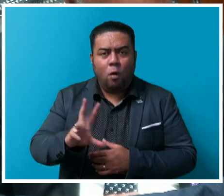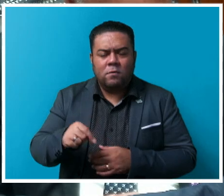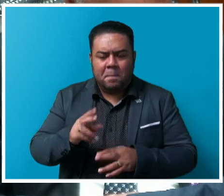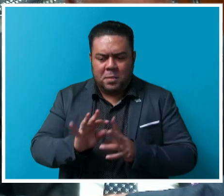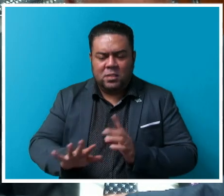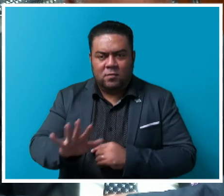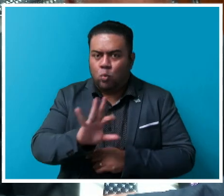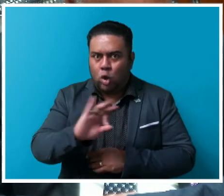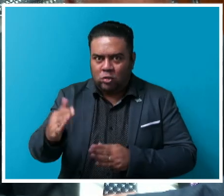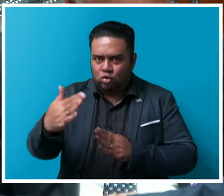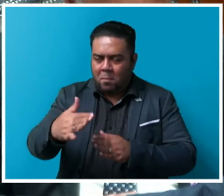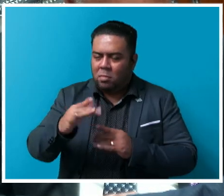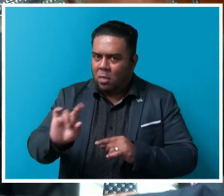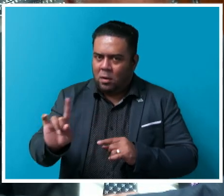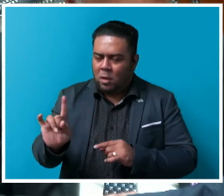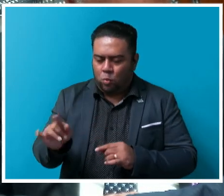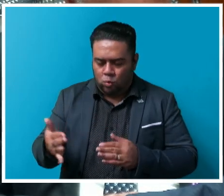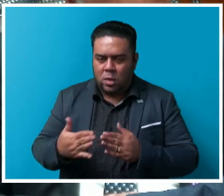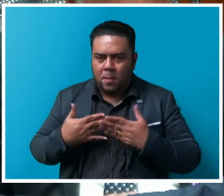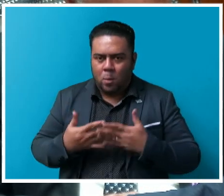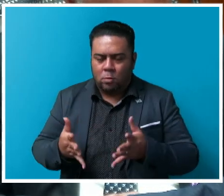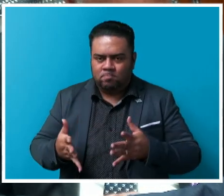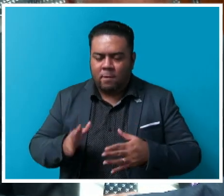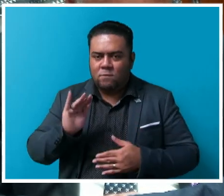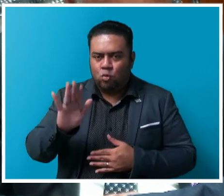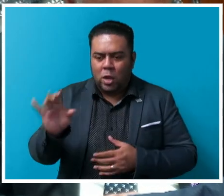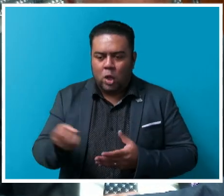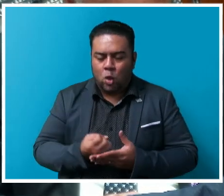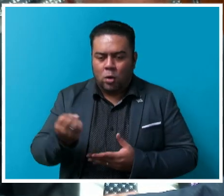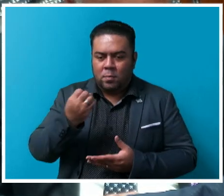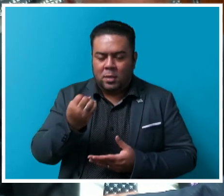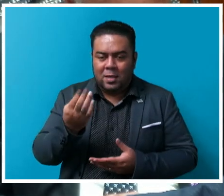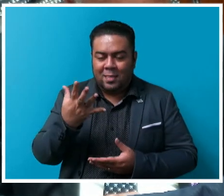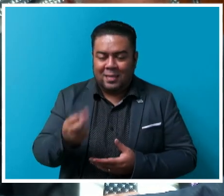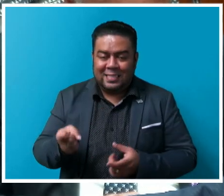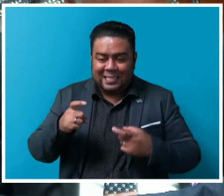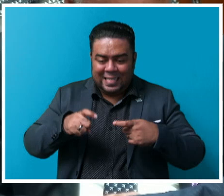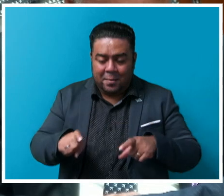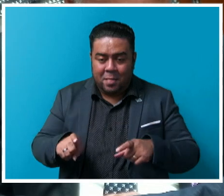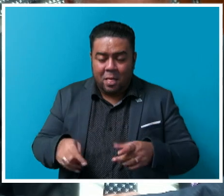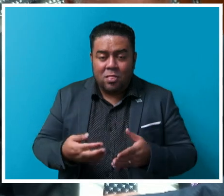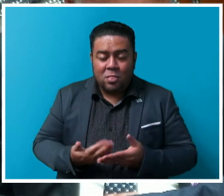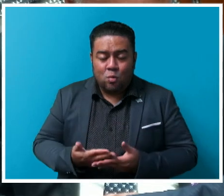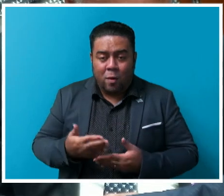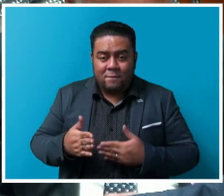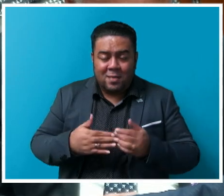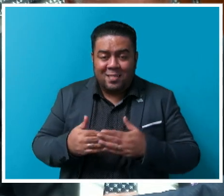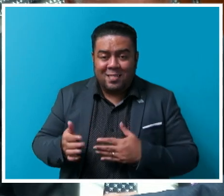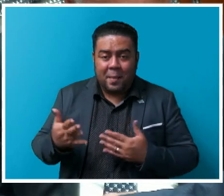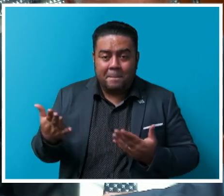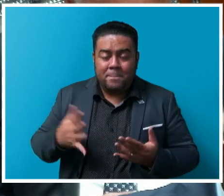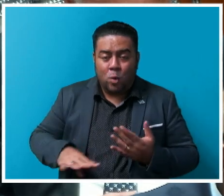Speaker. We are laying the architecture of a future economy that is stable, thriving, dynamic,